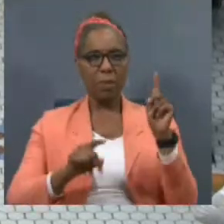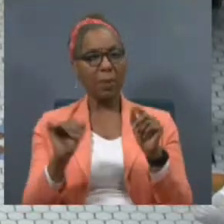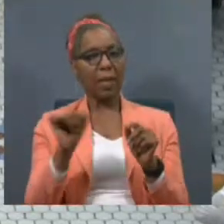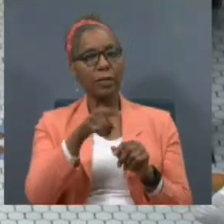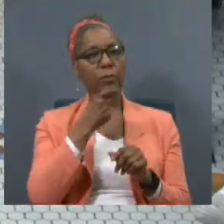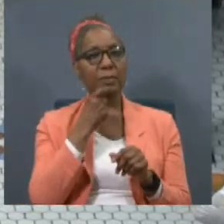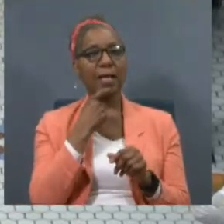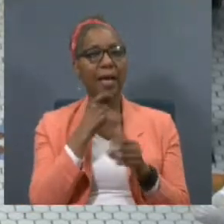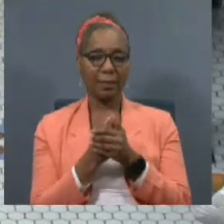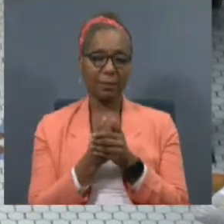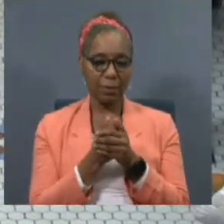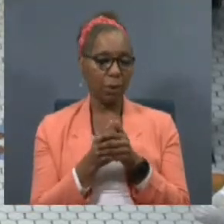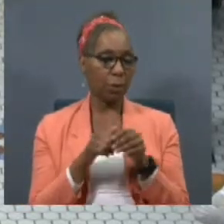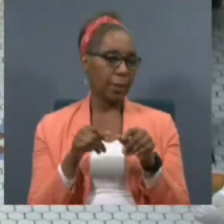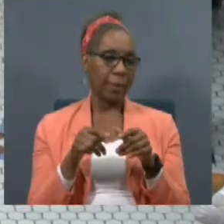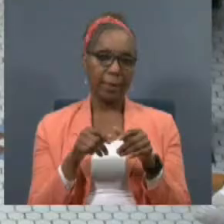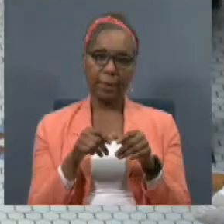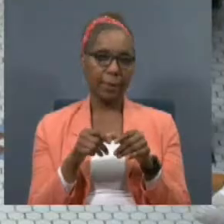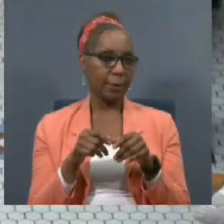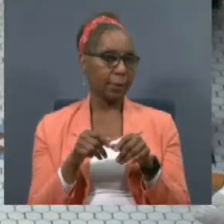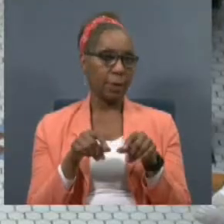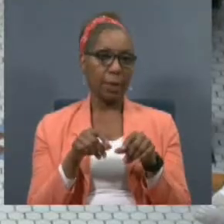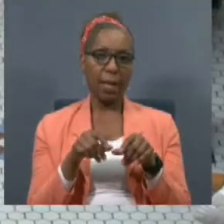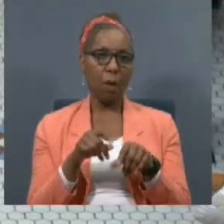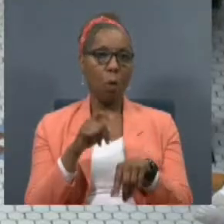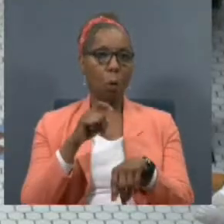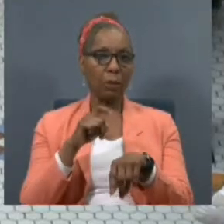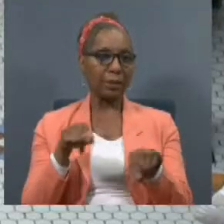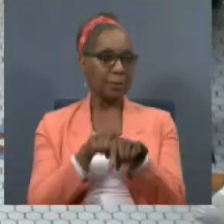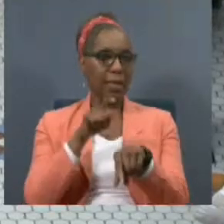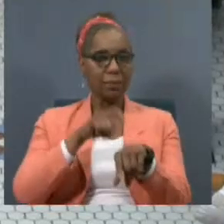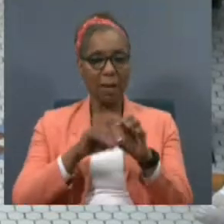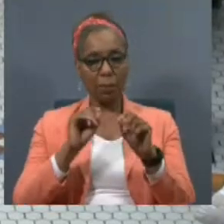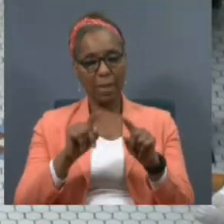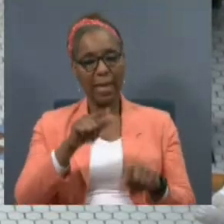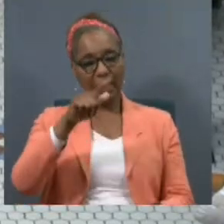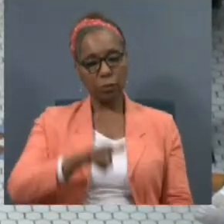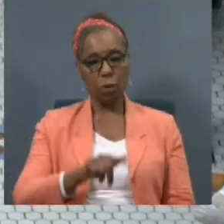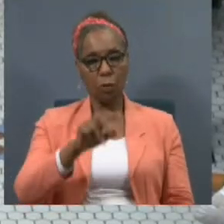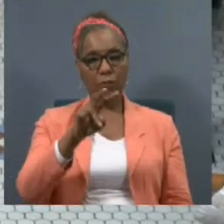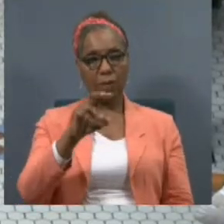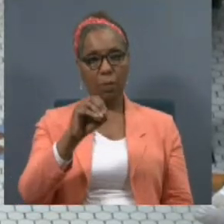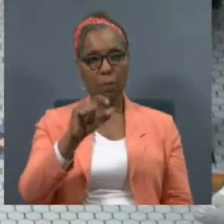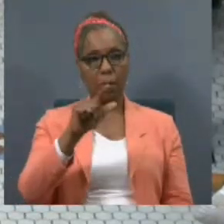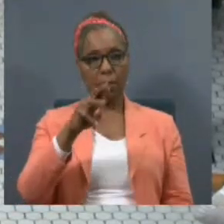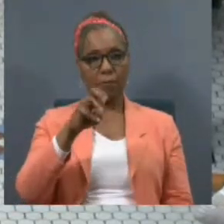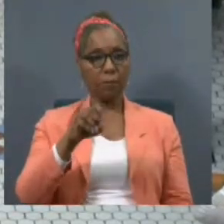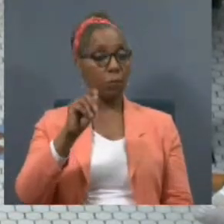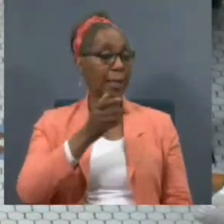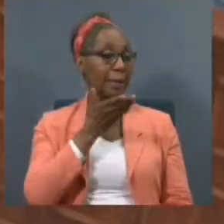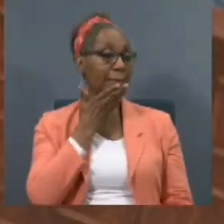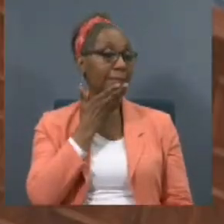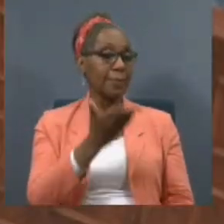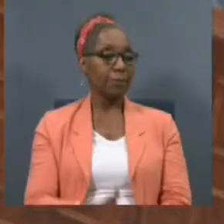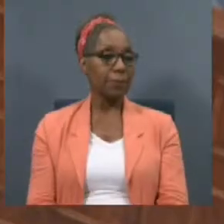you said, at any given time. It's pretty low volume, honestly. Okay, that's it. Thank you.